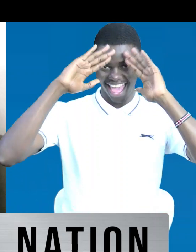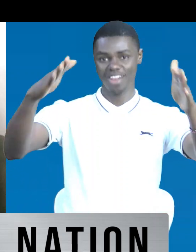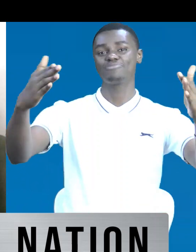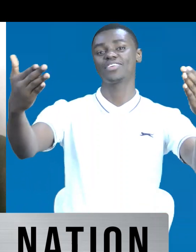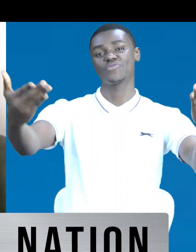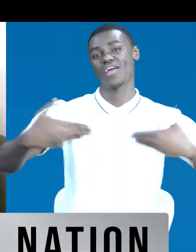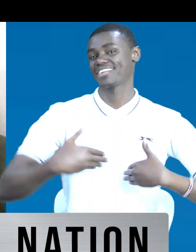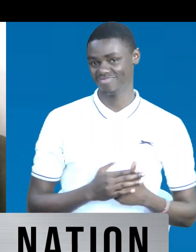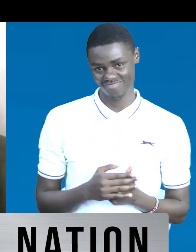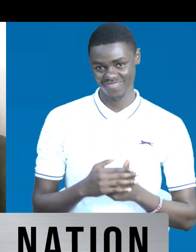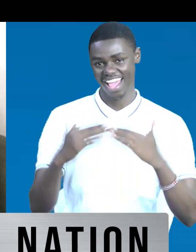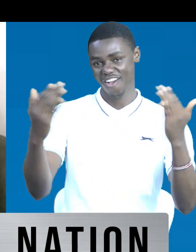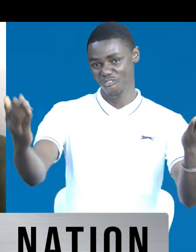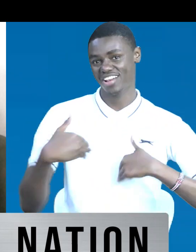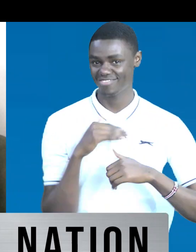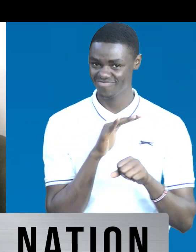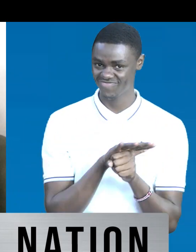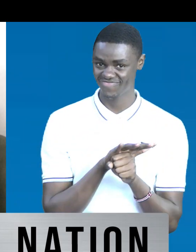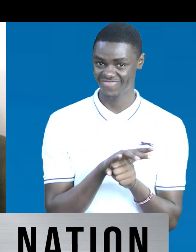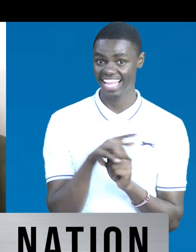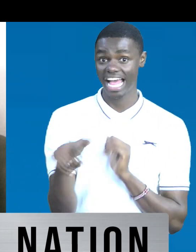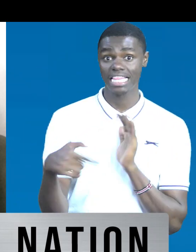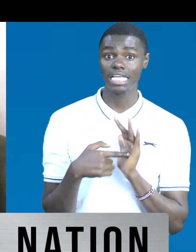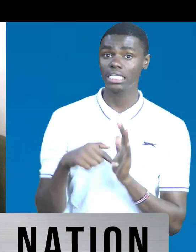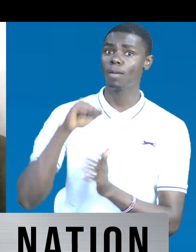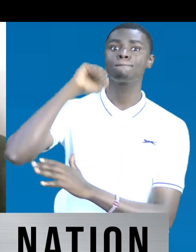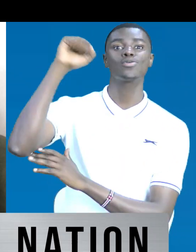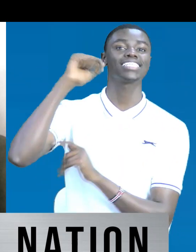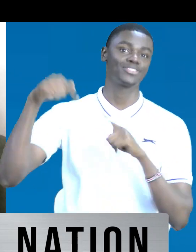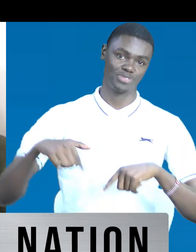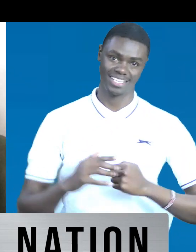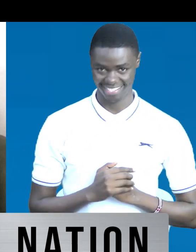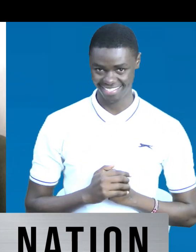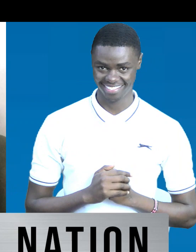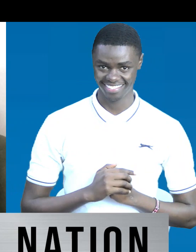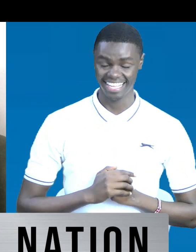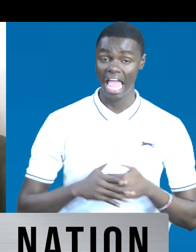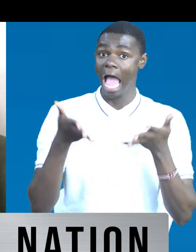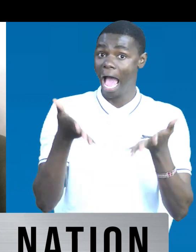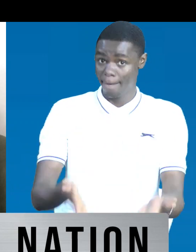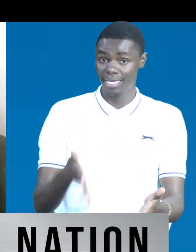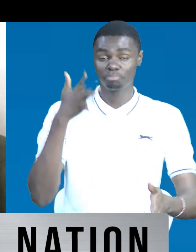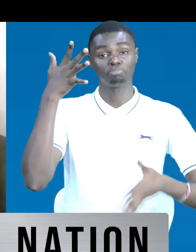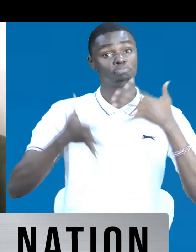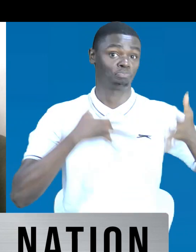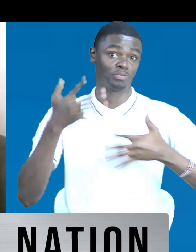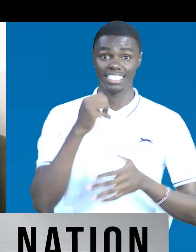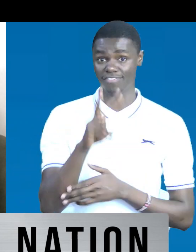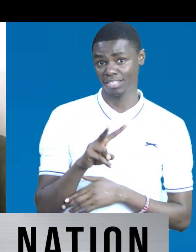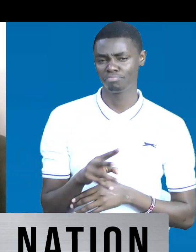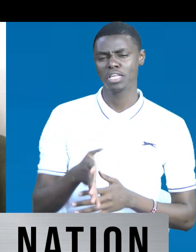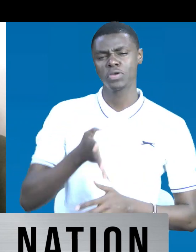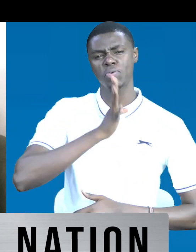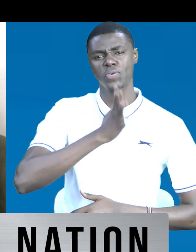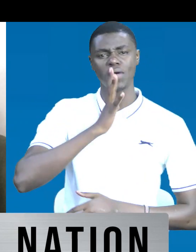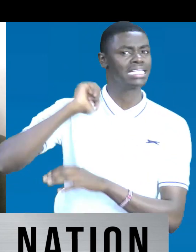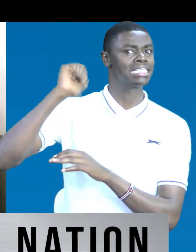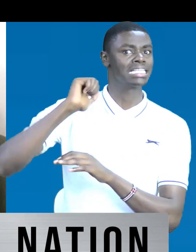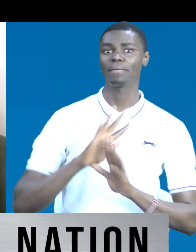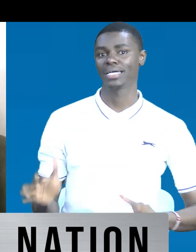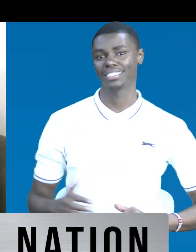Naam, karibu sana. This is Politics Today. Hapa Science TV. Hapa tunachapa